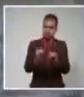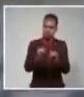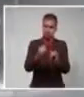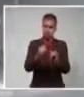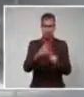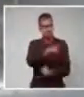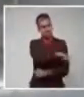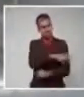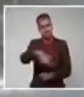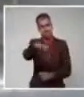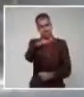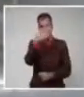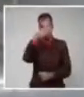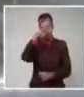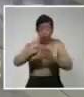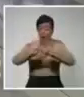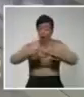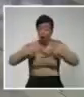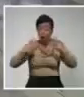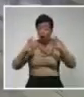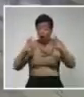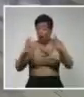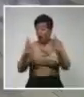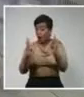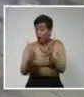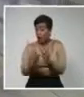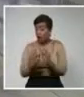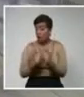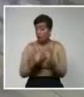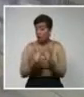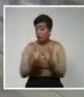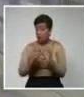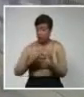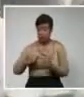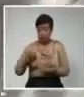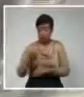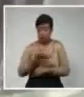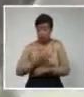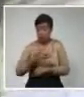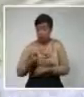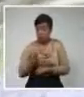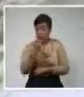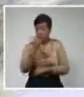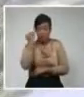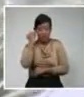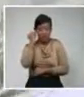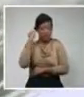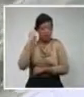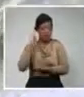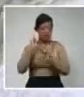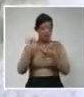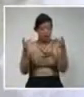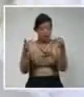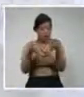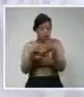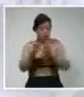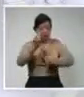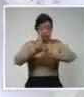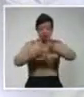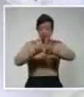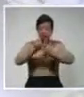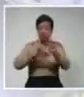the nostrils. These vaccines have showed a high immune response against the coronavirus and have